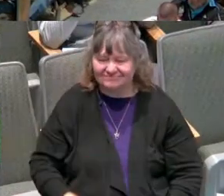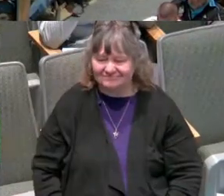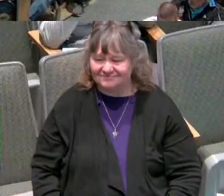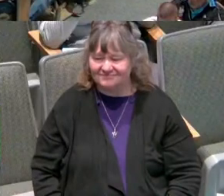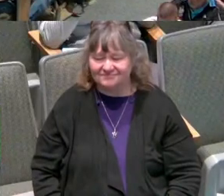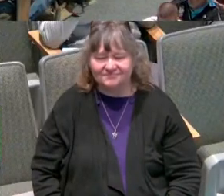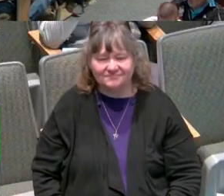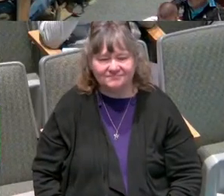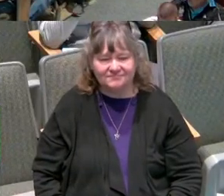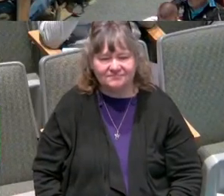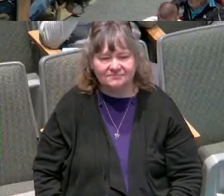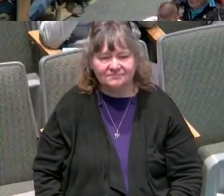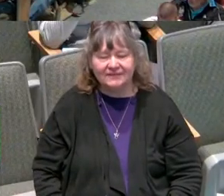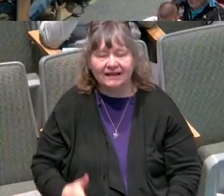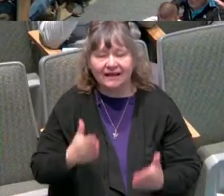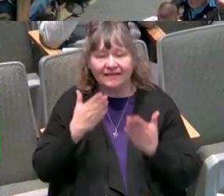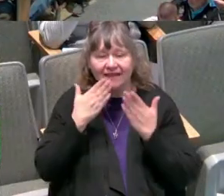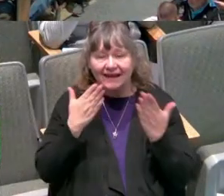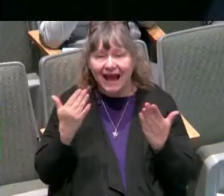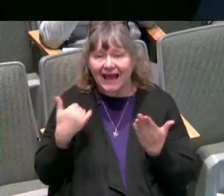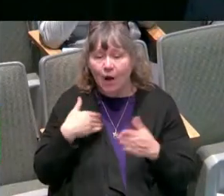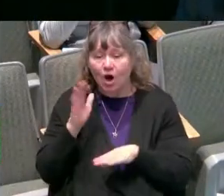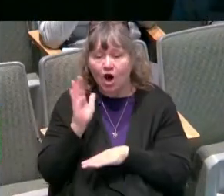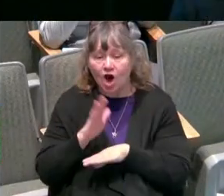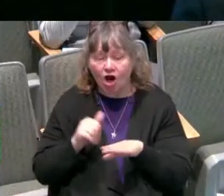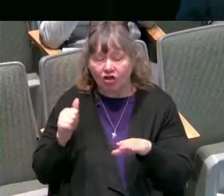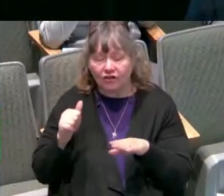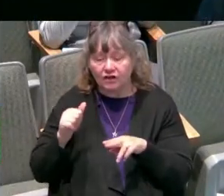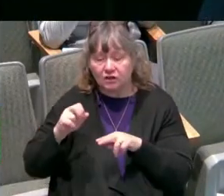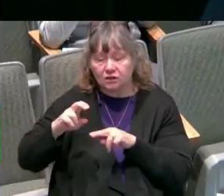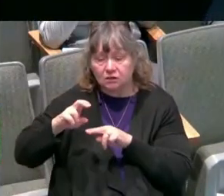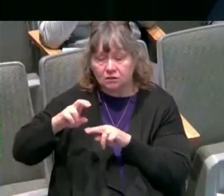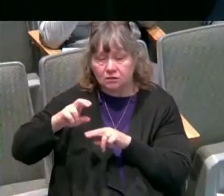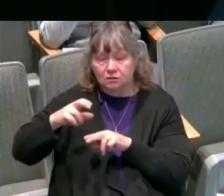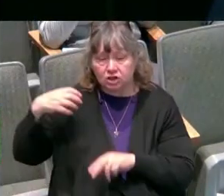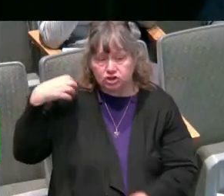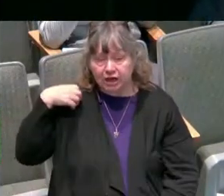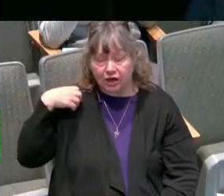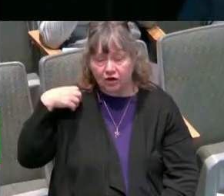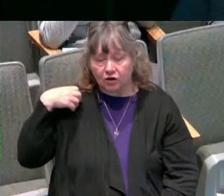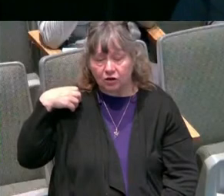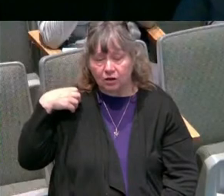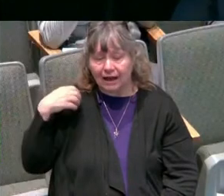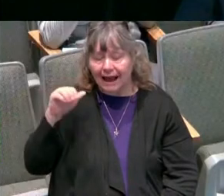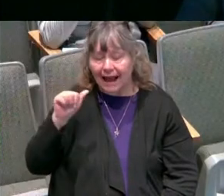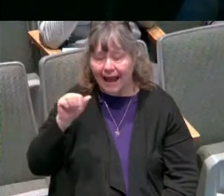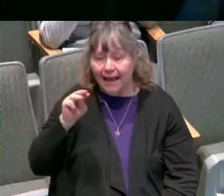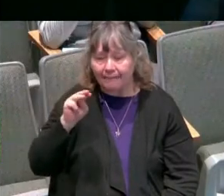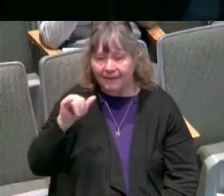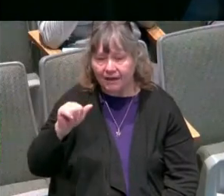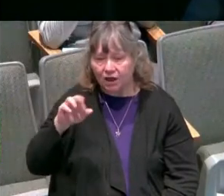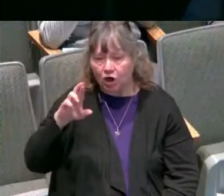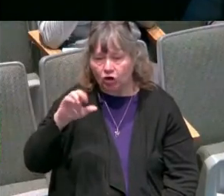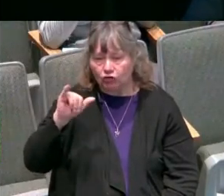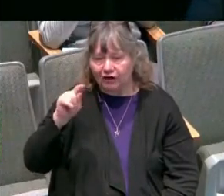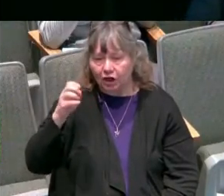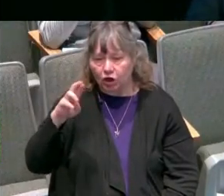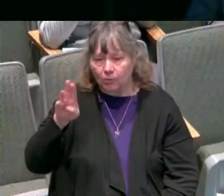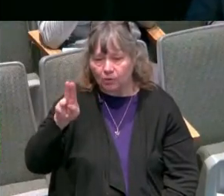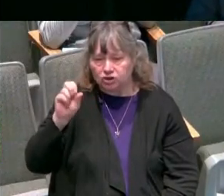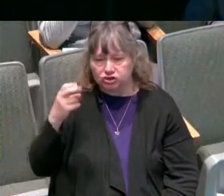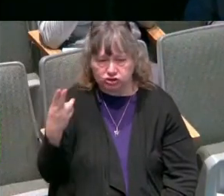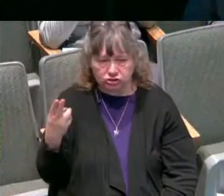thank you I now call on the chair of the select board Amy ritterbush on customary